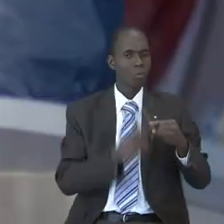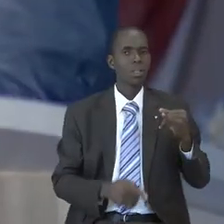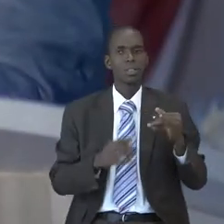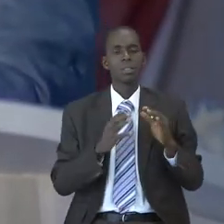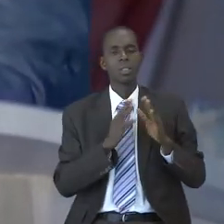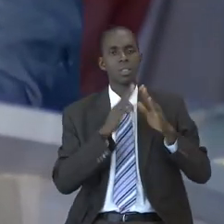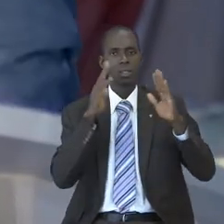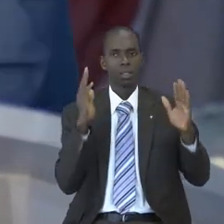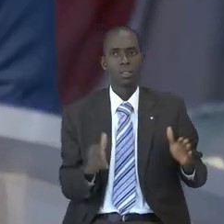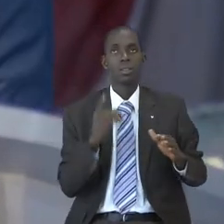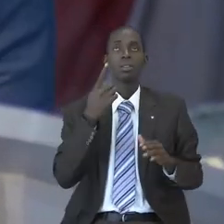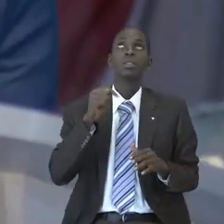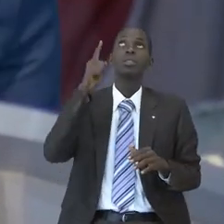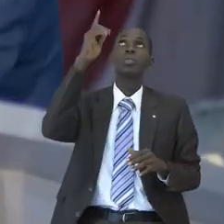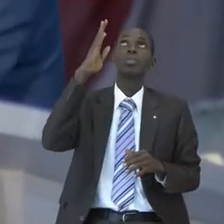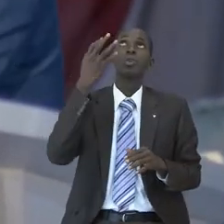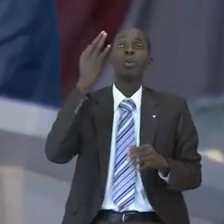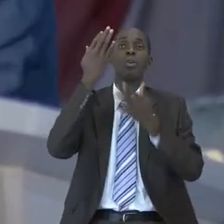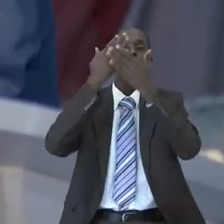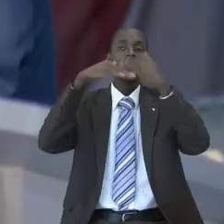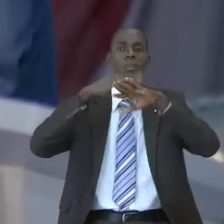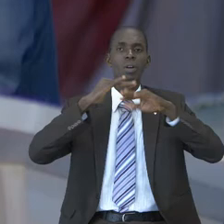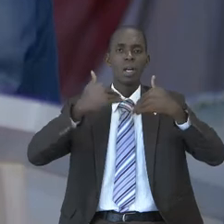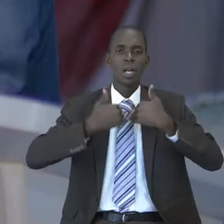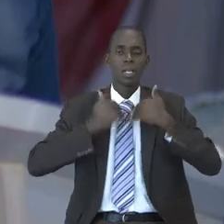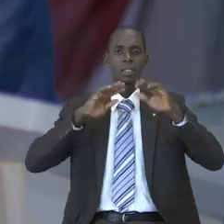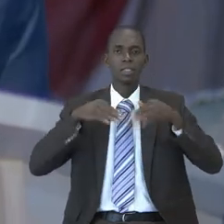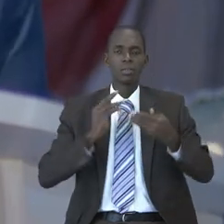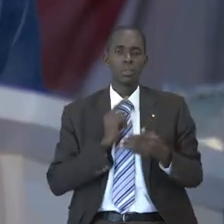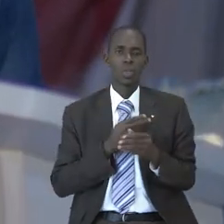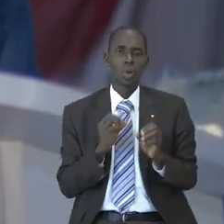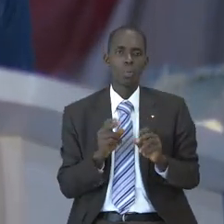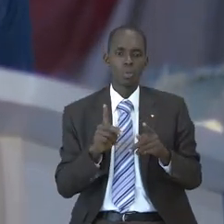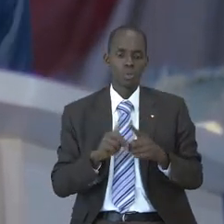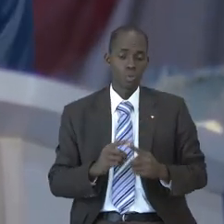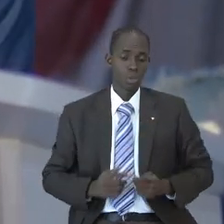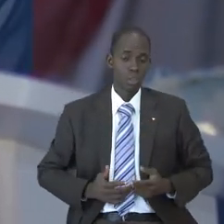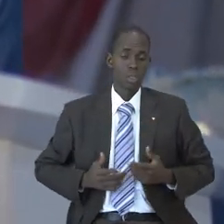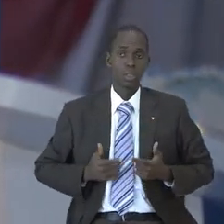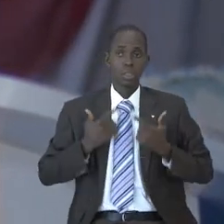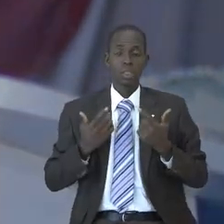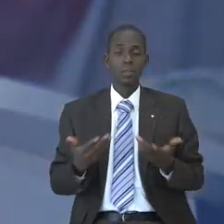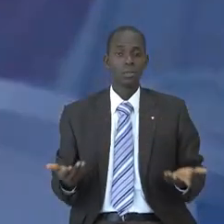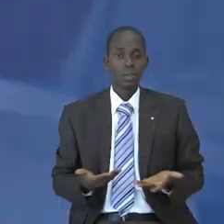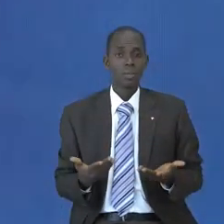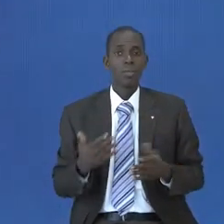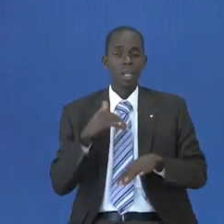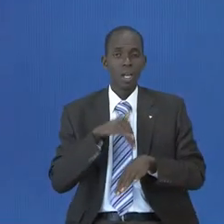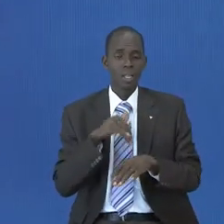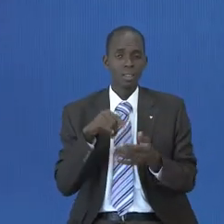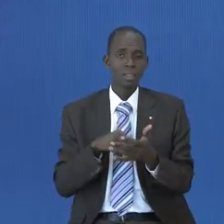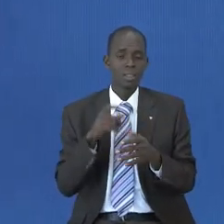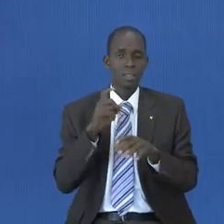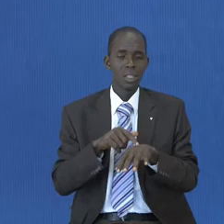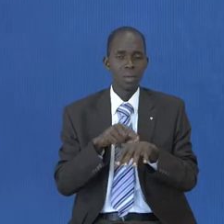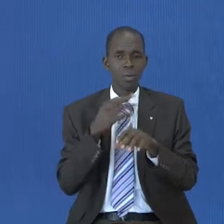The God of heaven has given us chance to live here. And in this time of probation, he wants to see how we